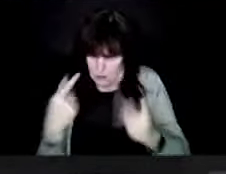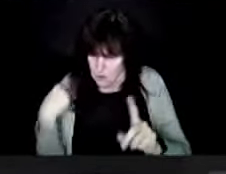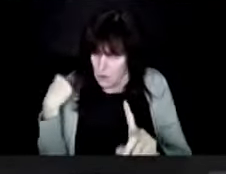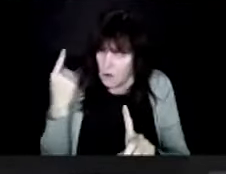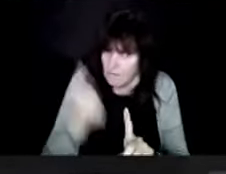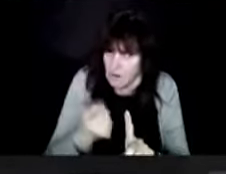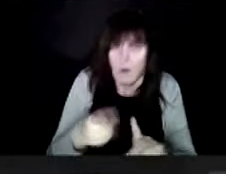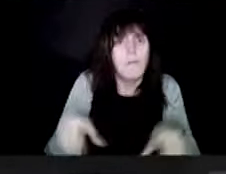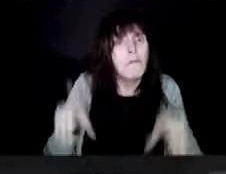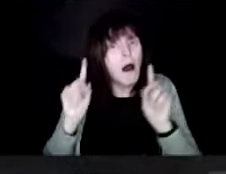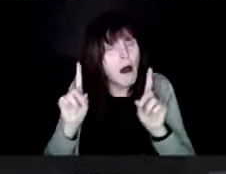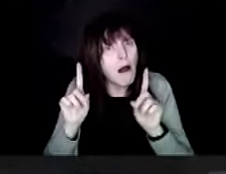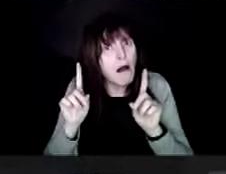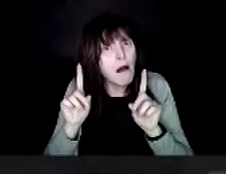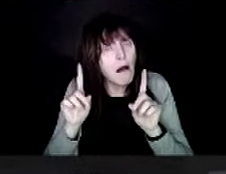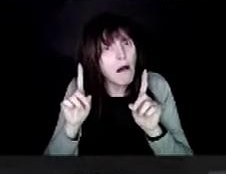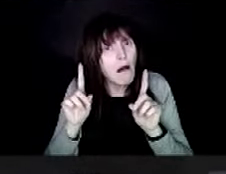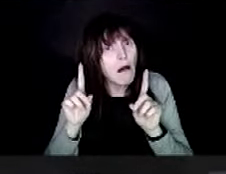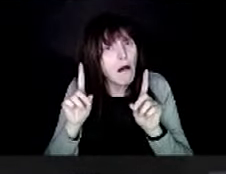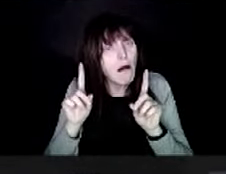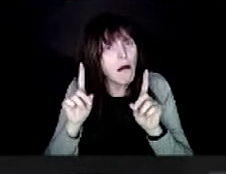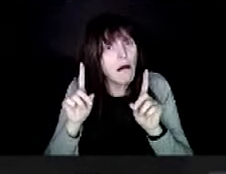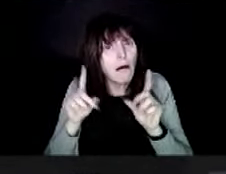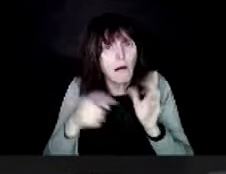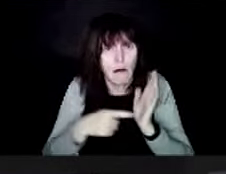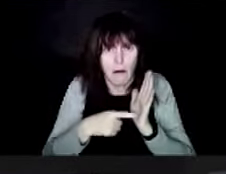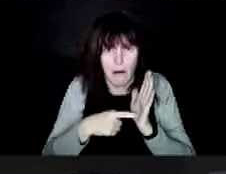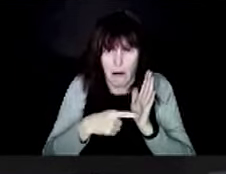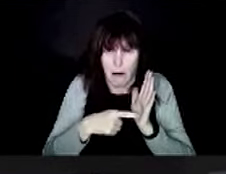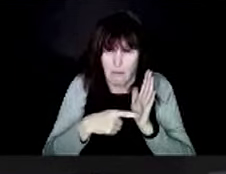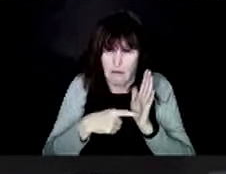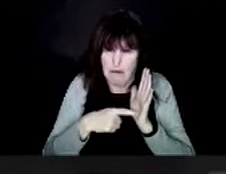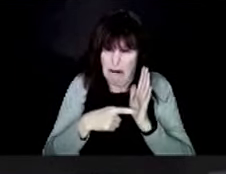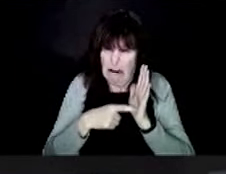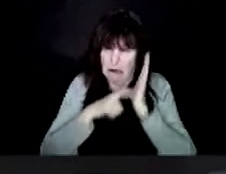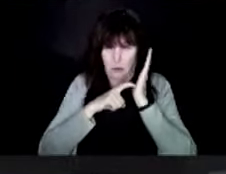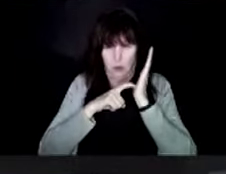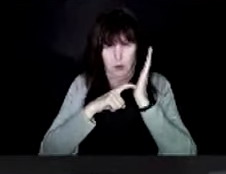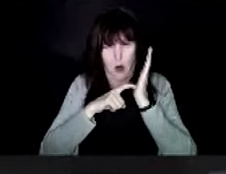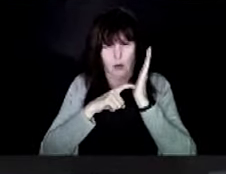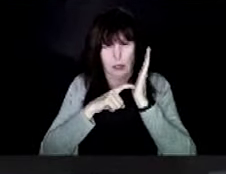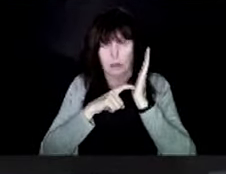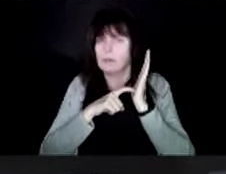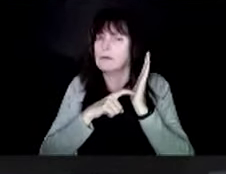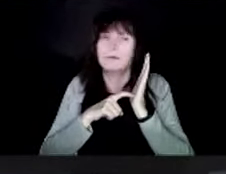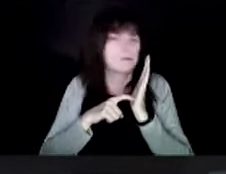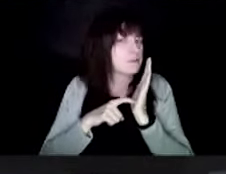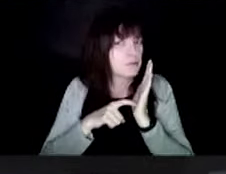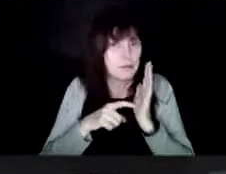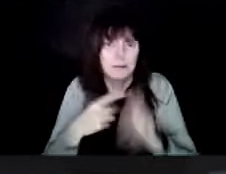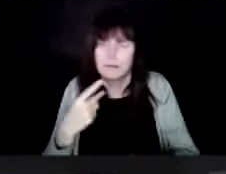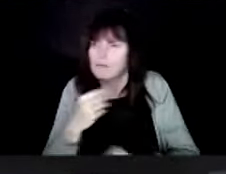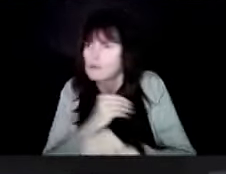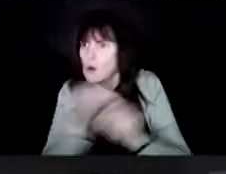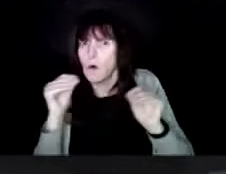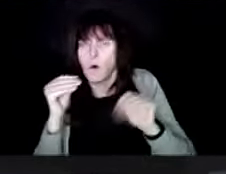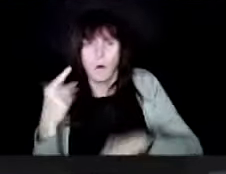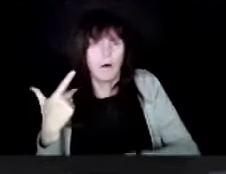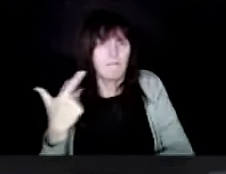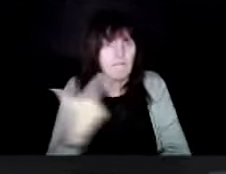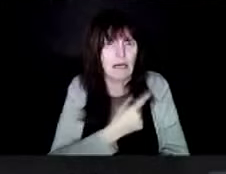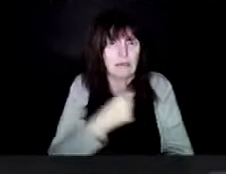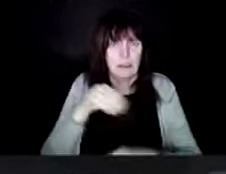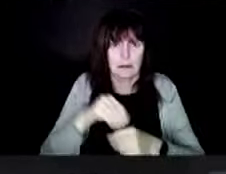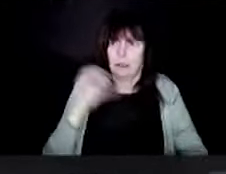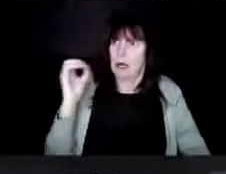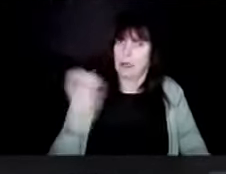the mandatory nature of it, that there's no vaccine that's been made mandatory in Ontario. And I think that just needs to be clarified.